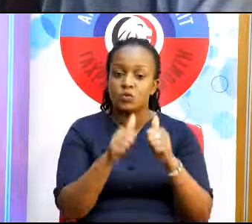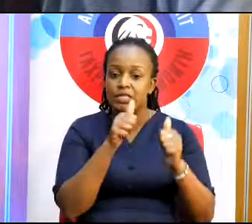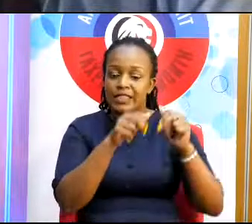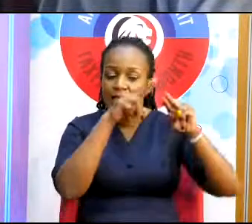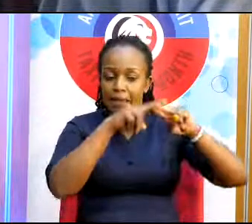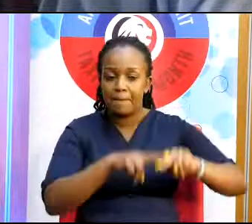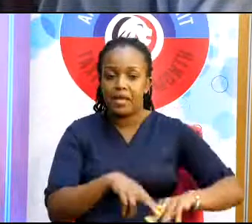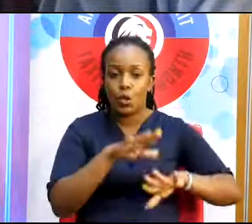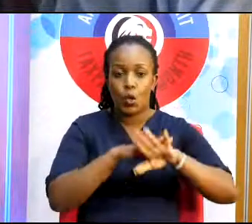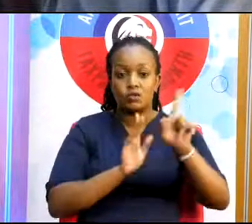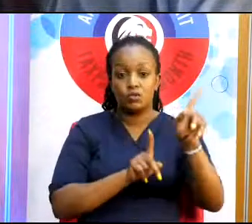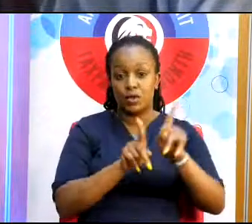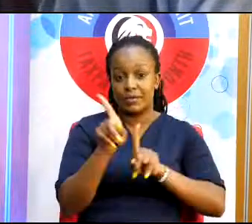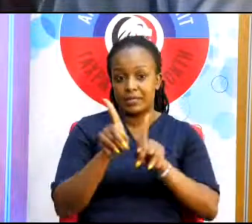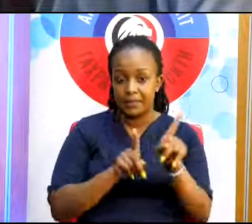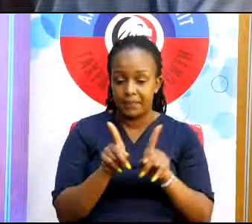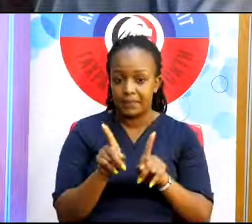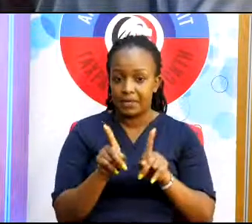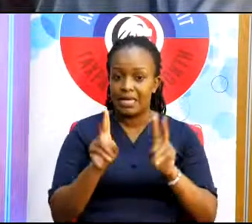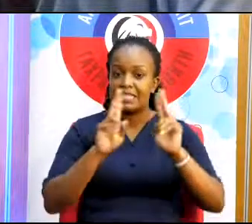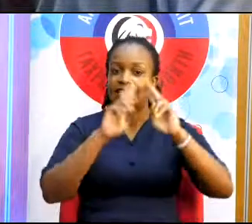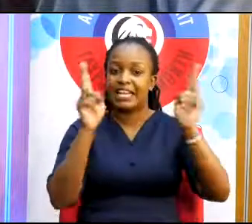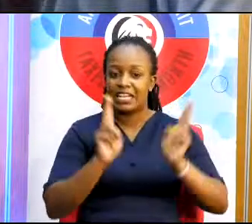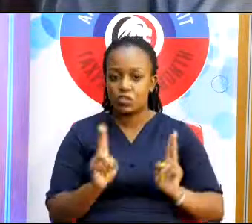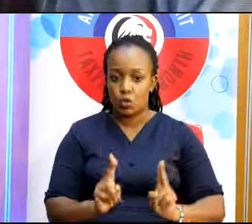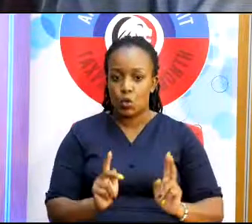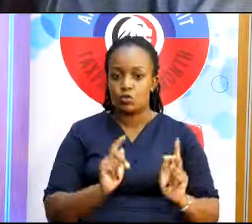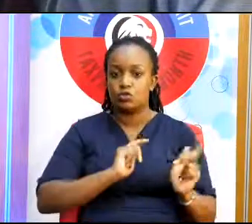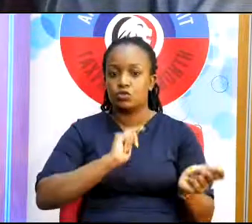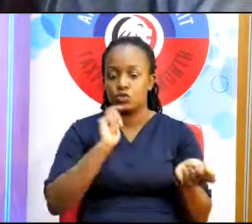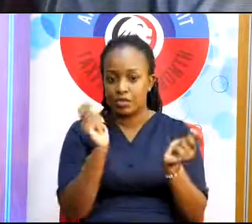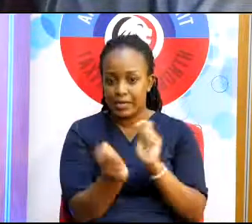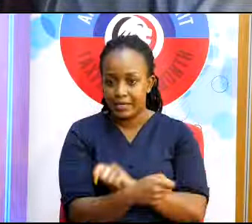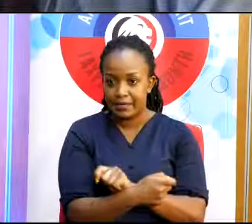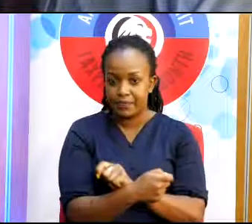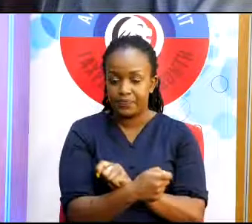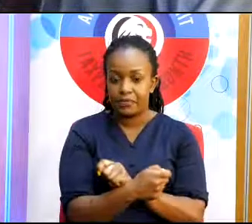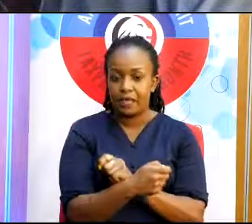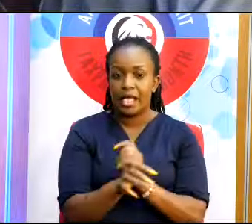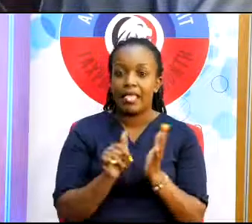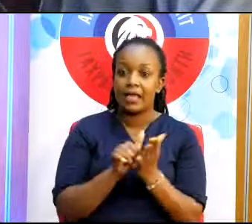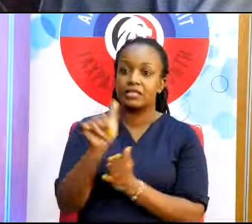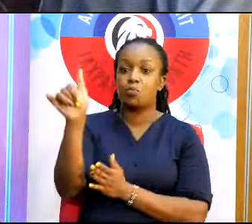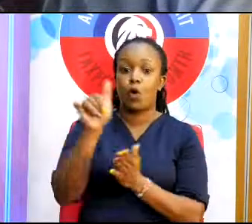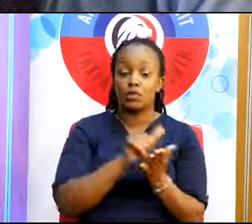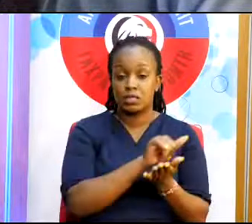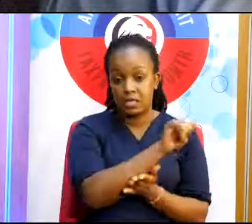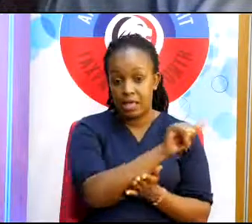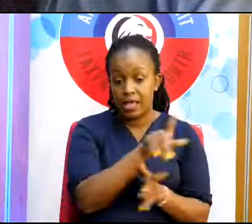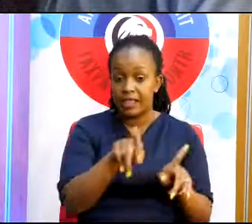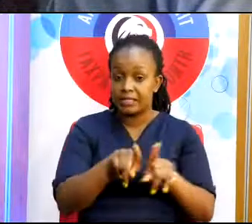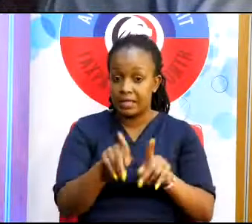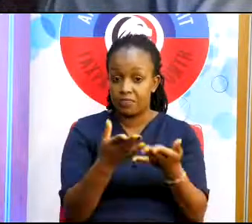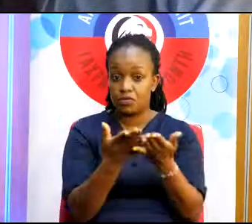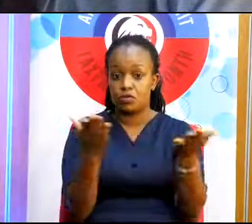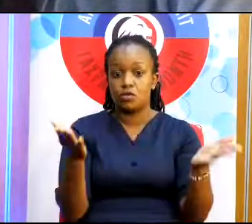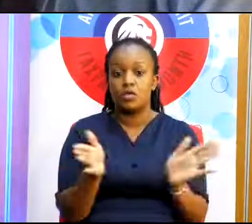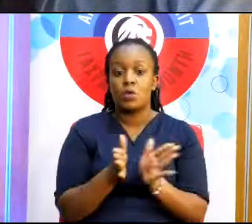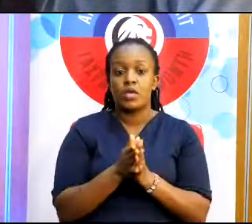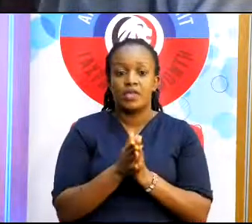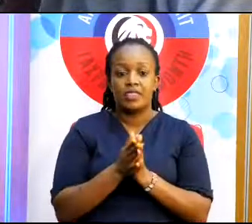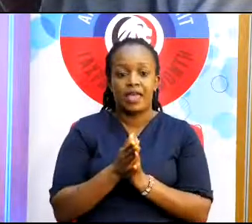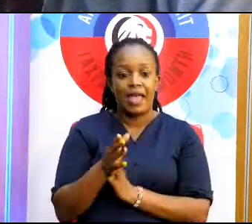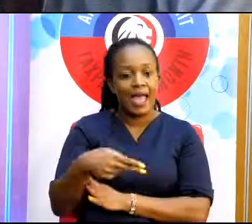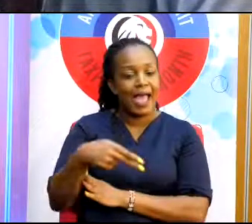tourism, international trade, commodity exports, and those with high debt